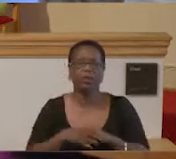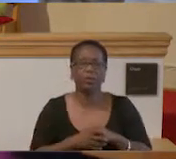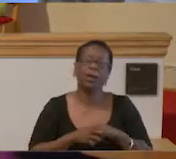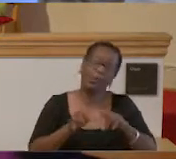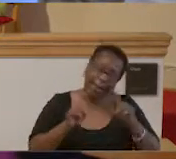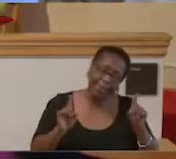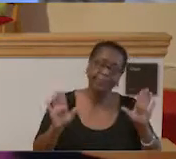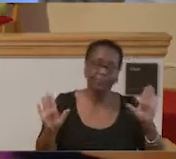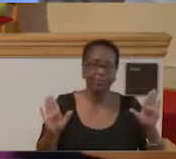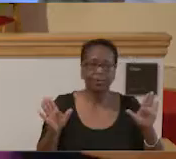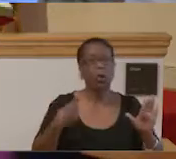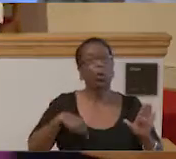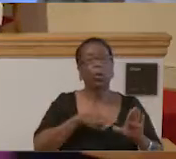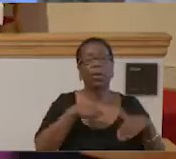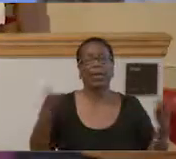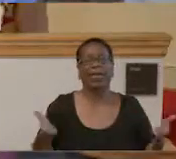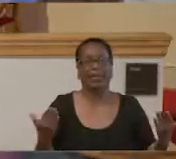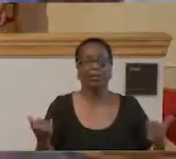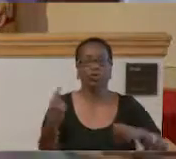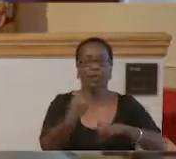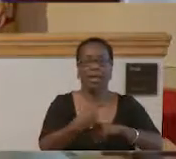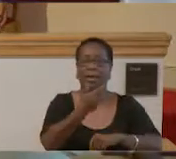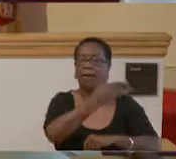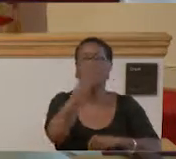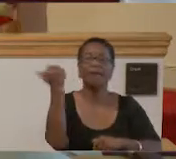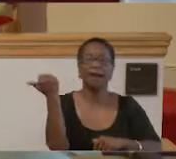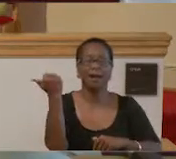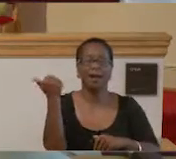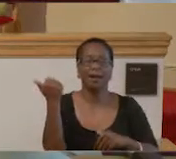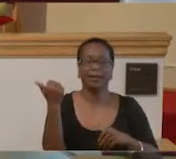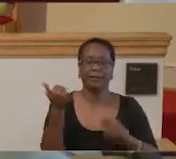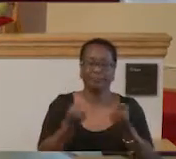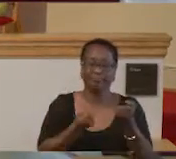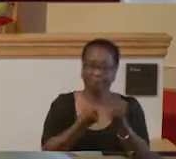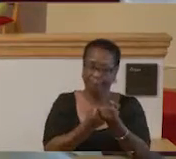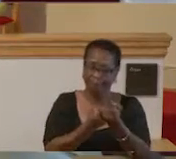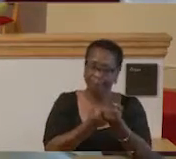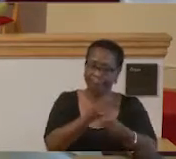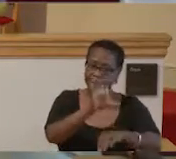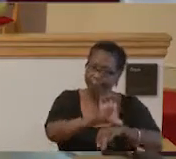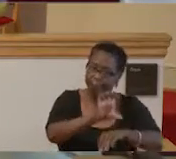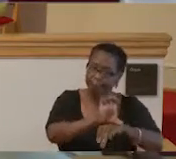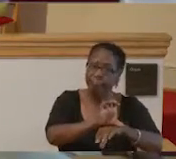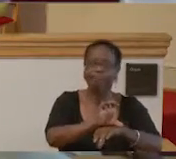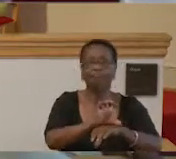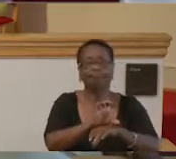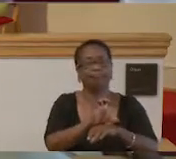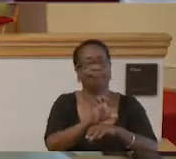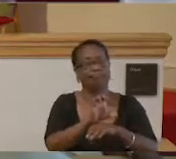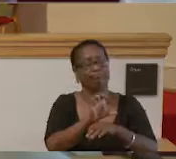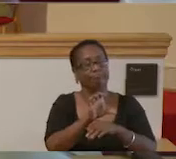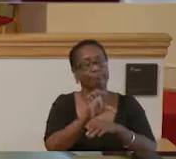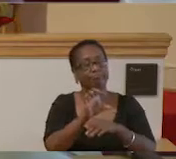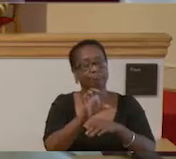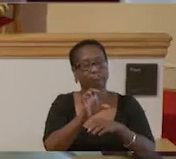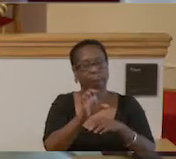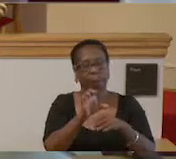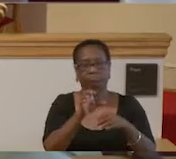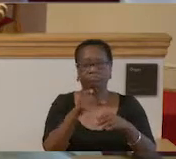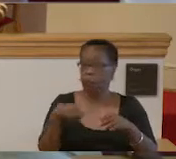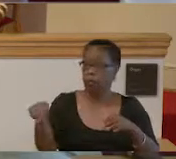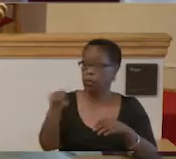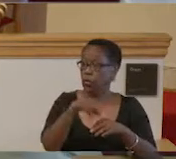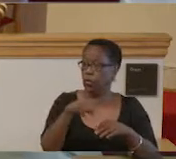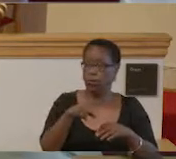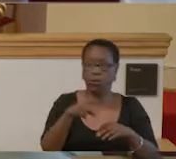But we're here today because of the support that the churches throughout the community gave to us. Those of you who were